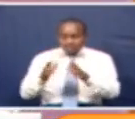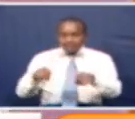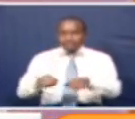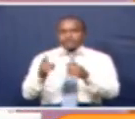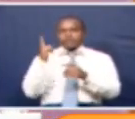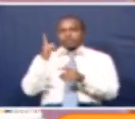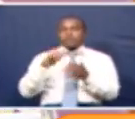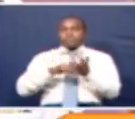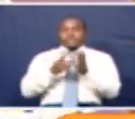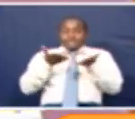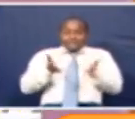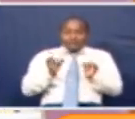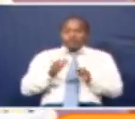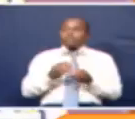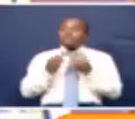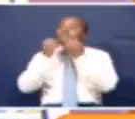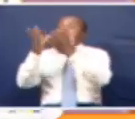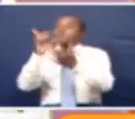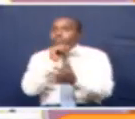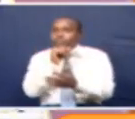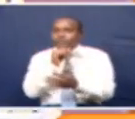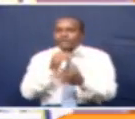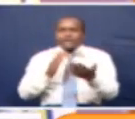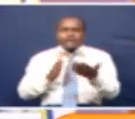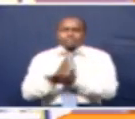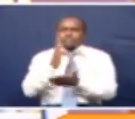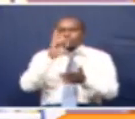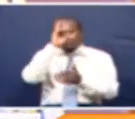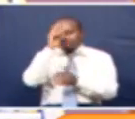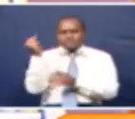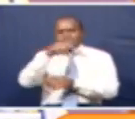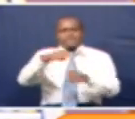have notified, I am sure the police will not go and break